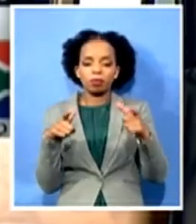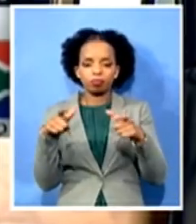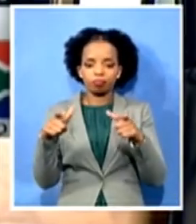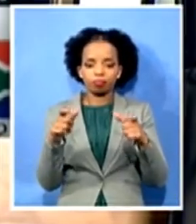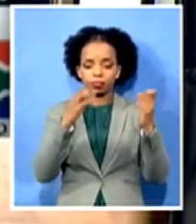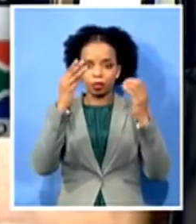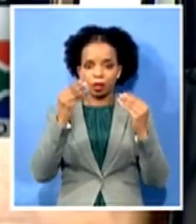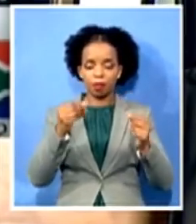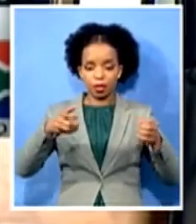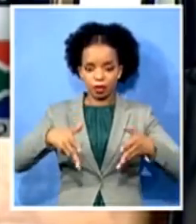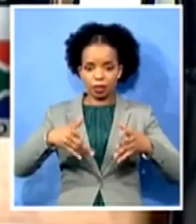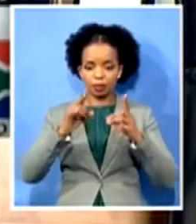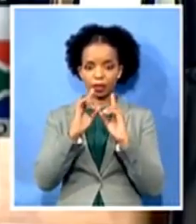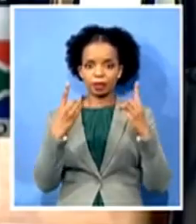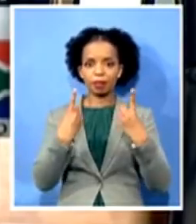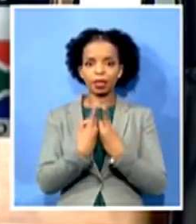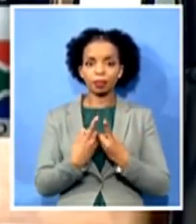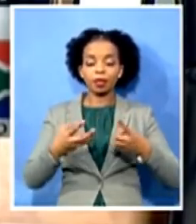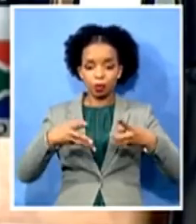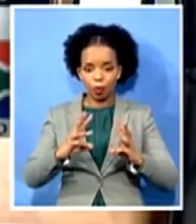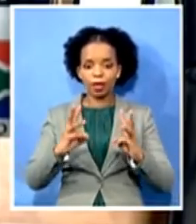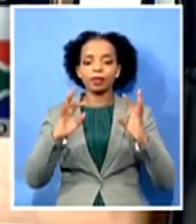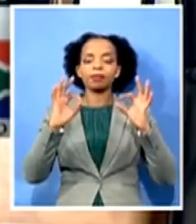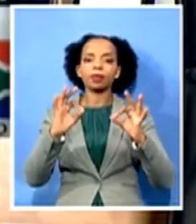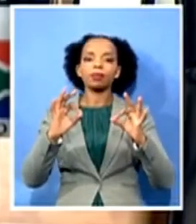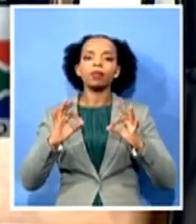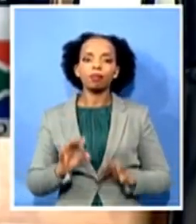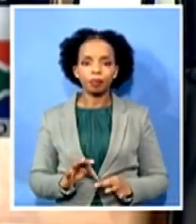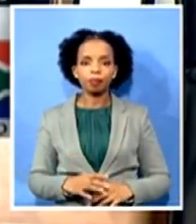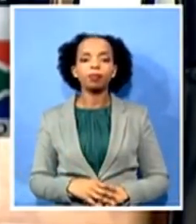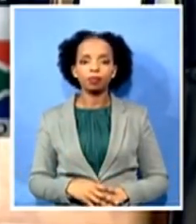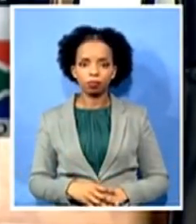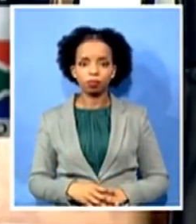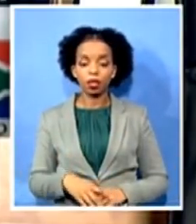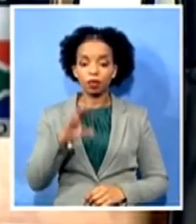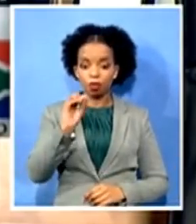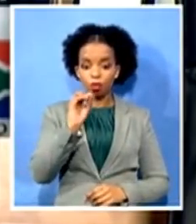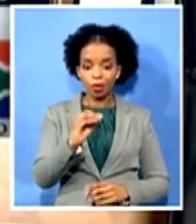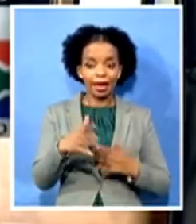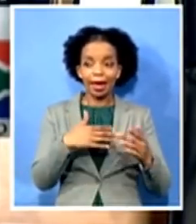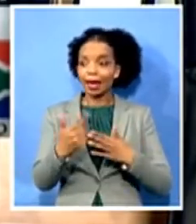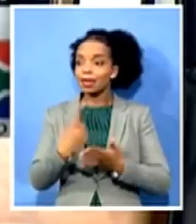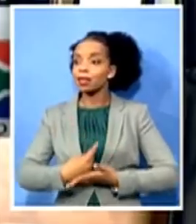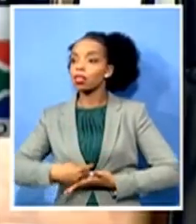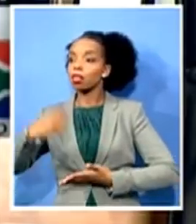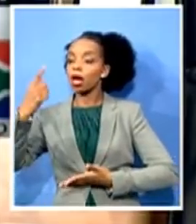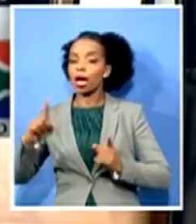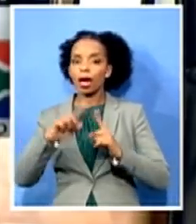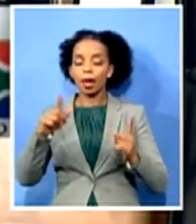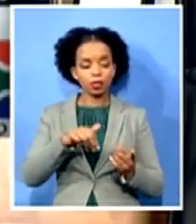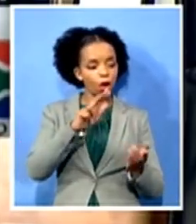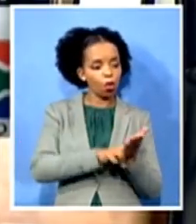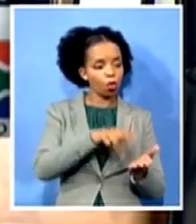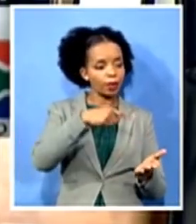manner. And any unauthorized expenditure, he had all the right to